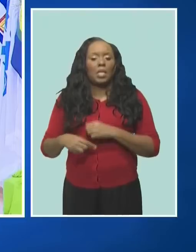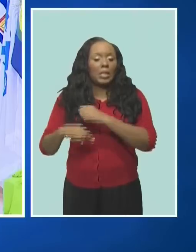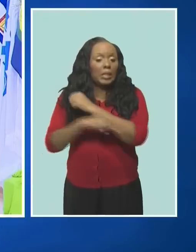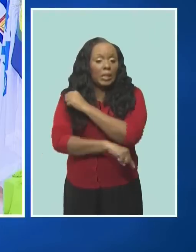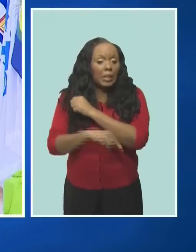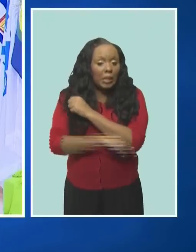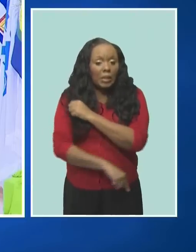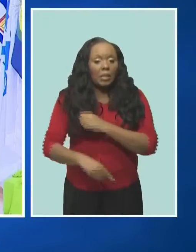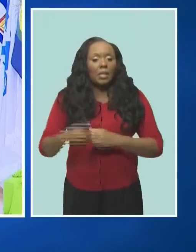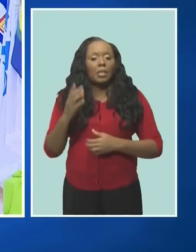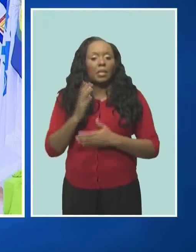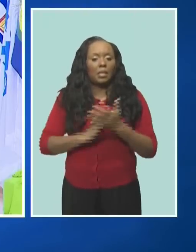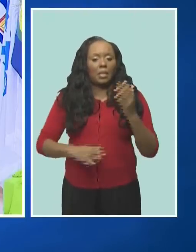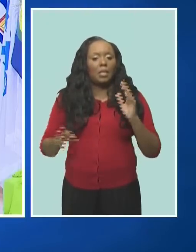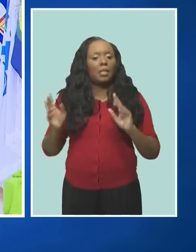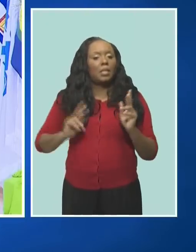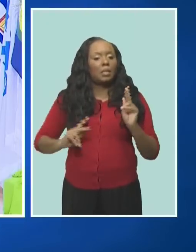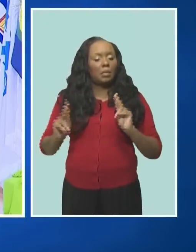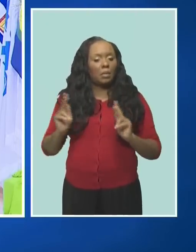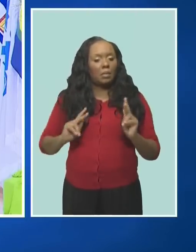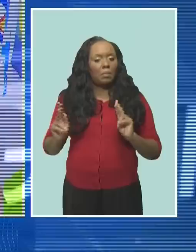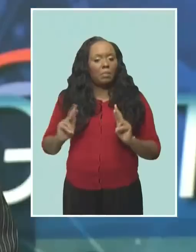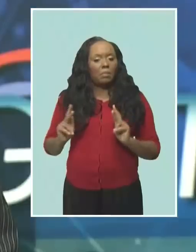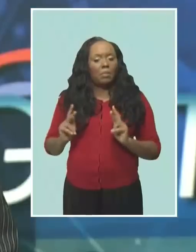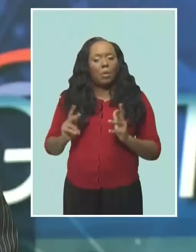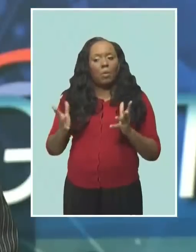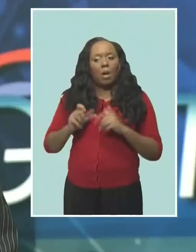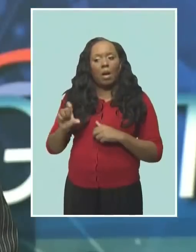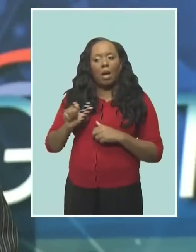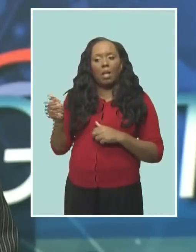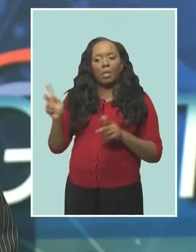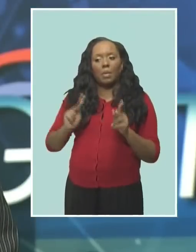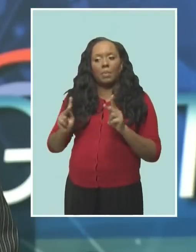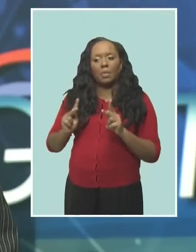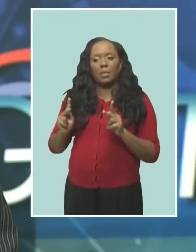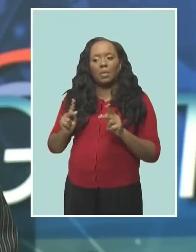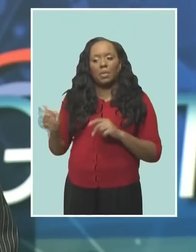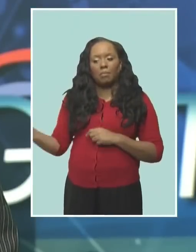by some candidates to have their exams taken by other people.